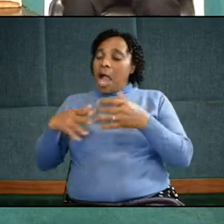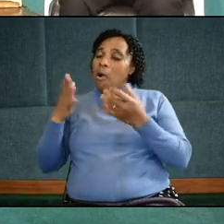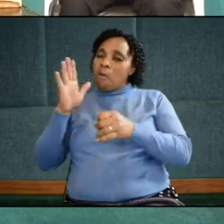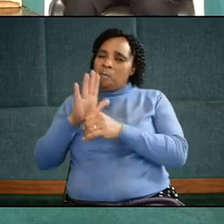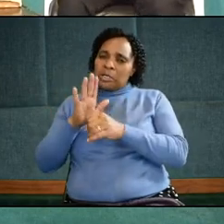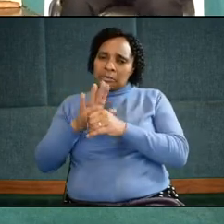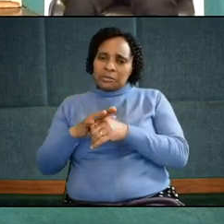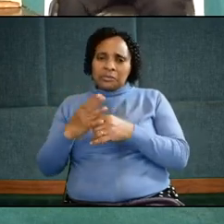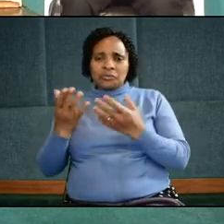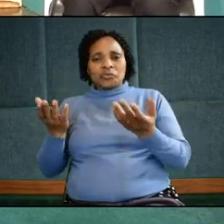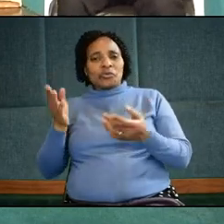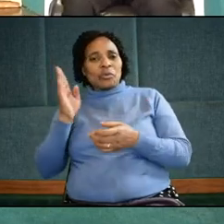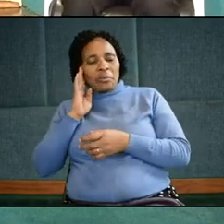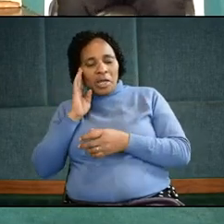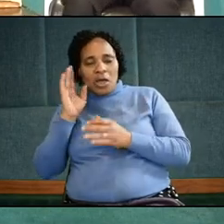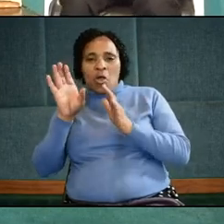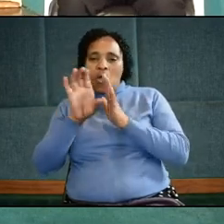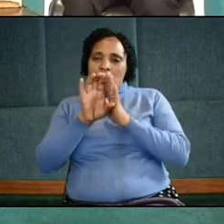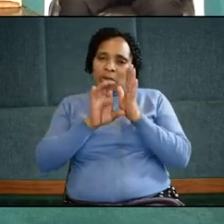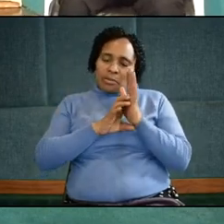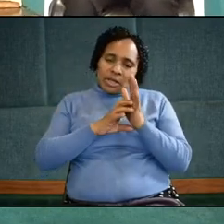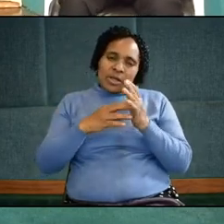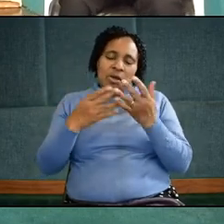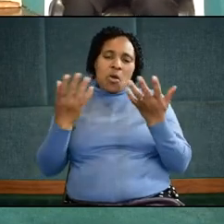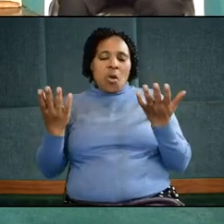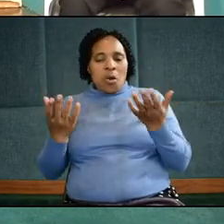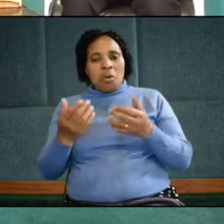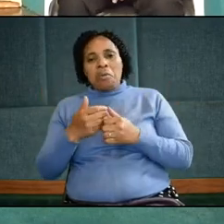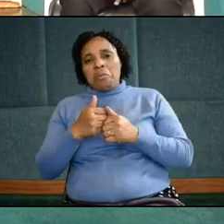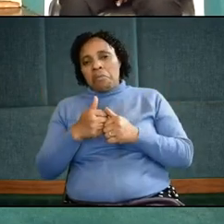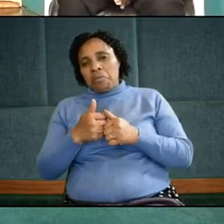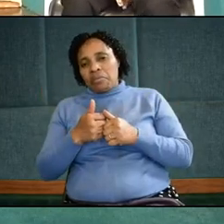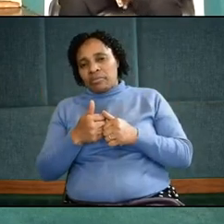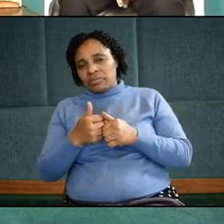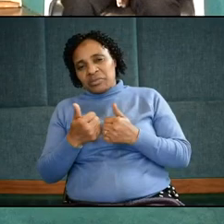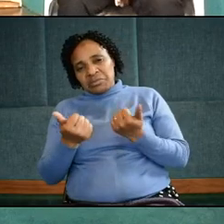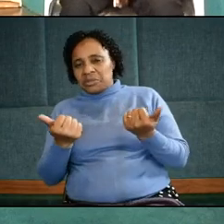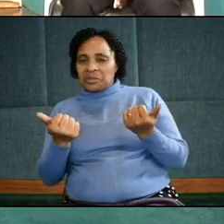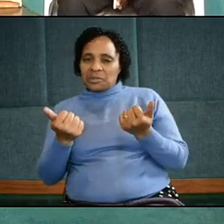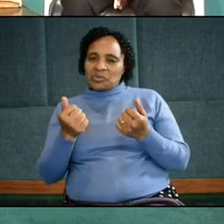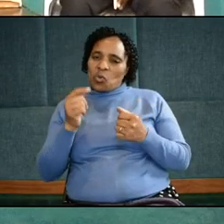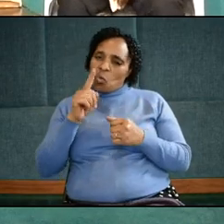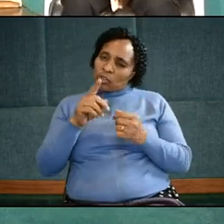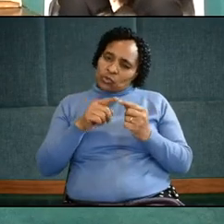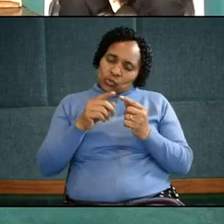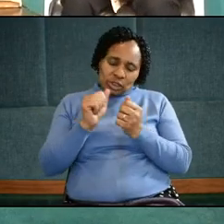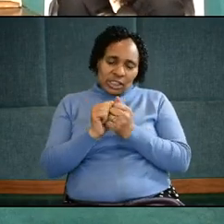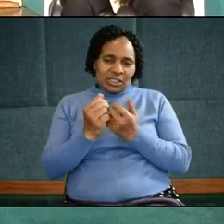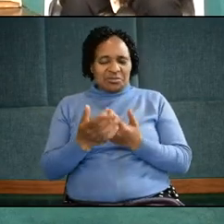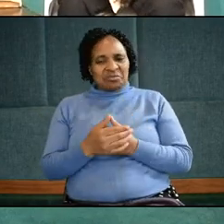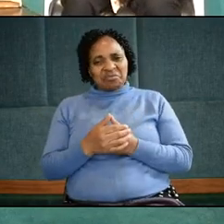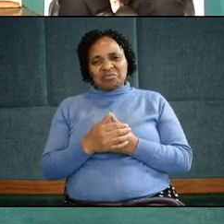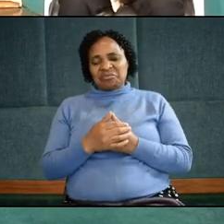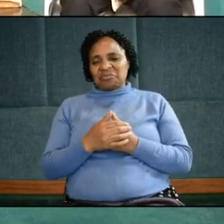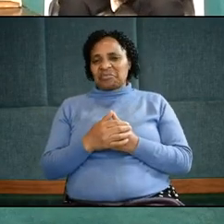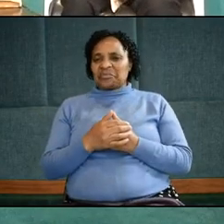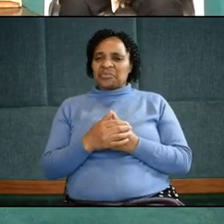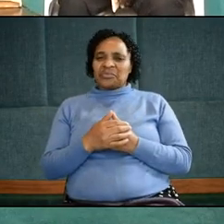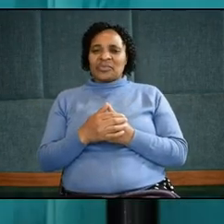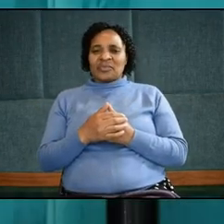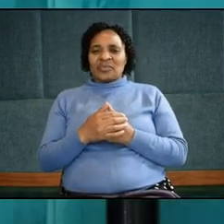you obey the commands, how much you are obedient in school. A scale of 1 to 10, where would you lie? I would